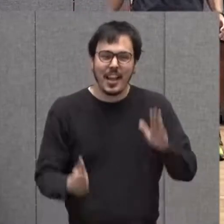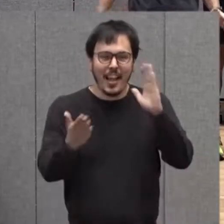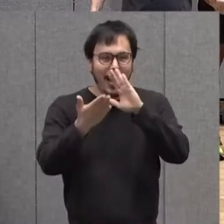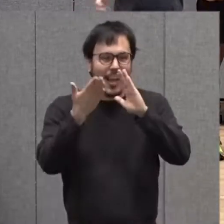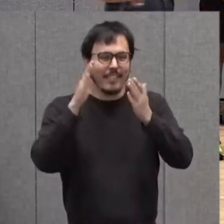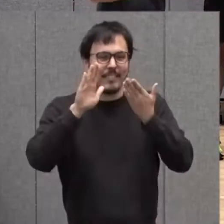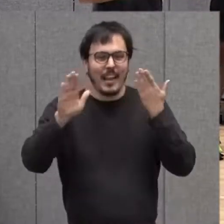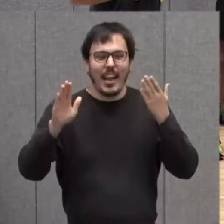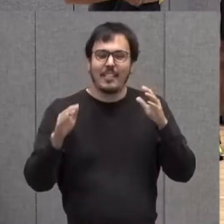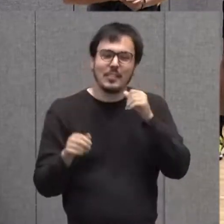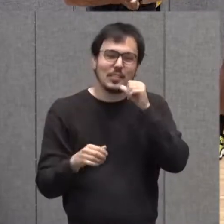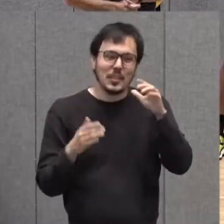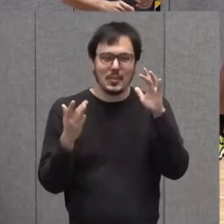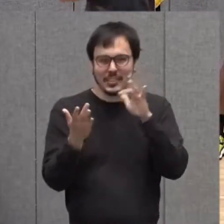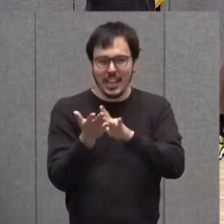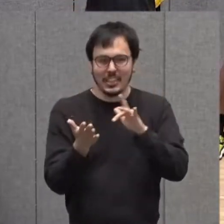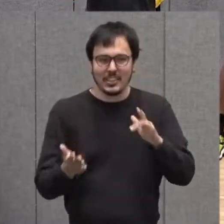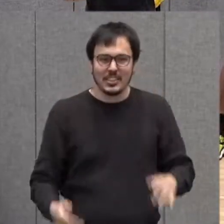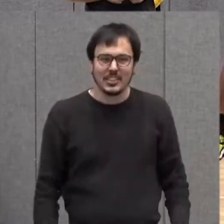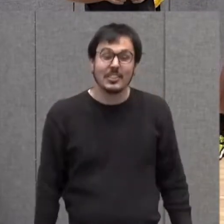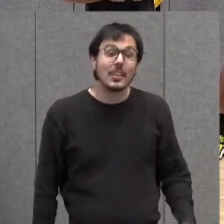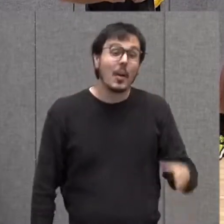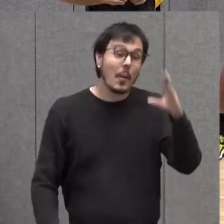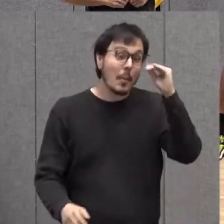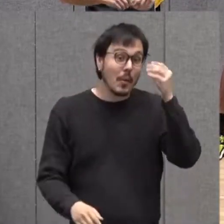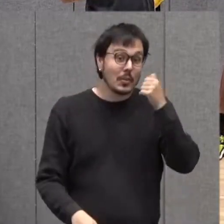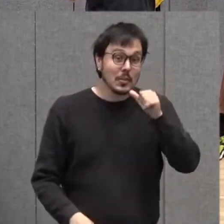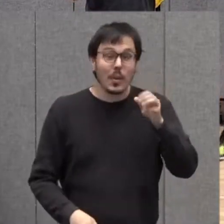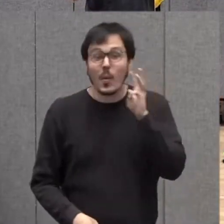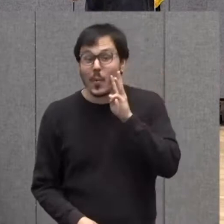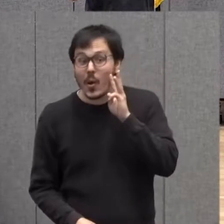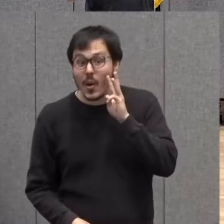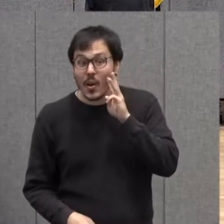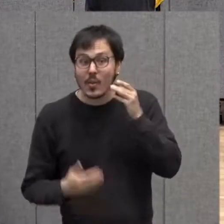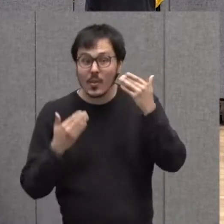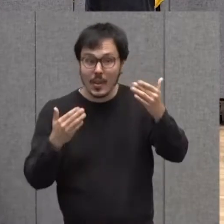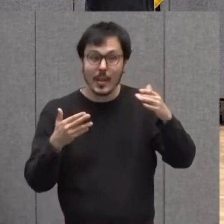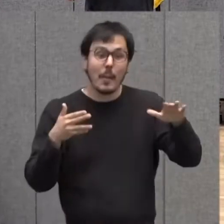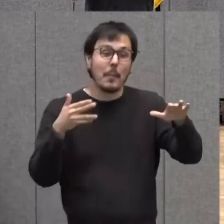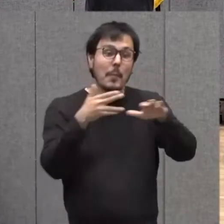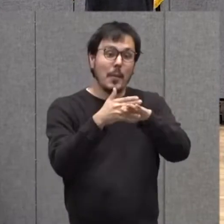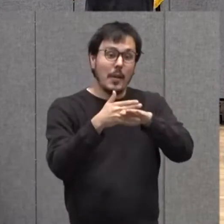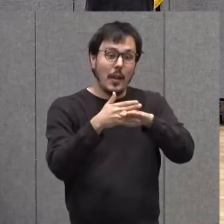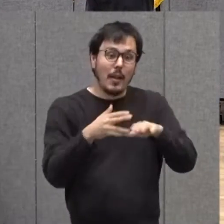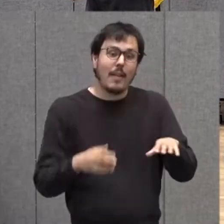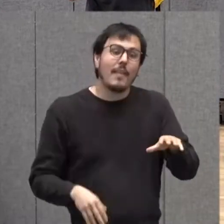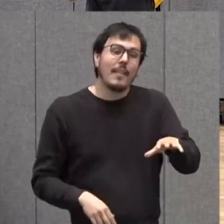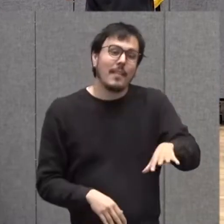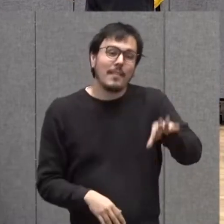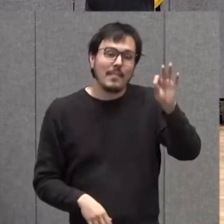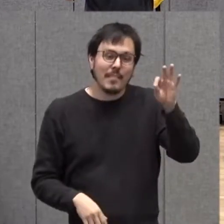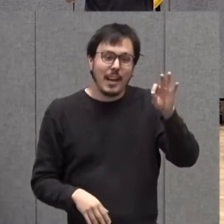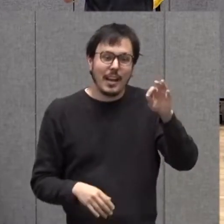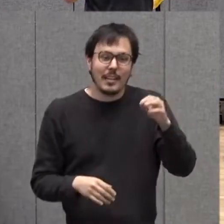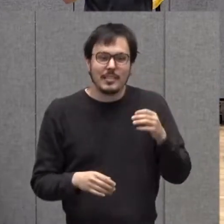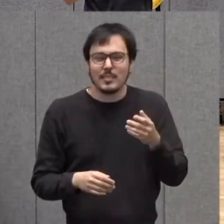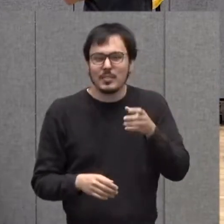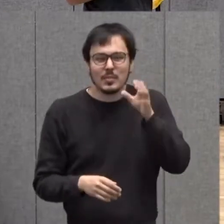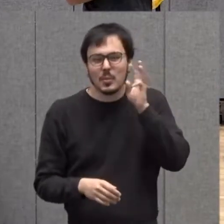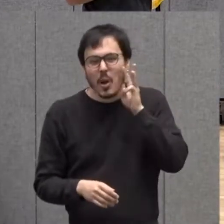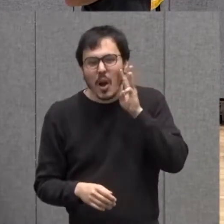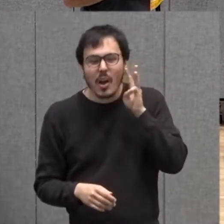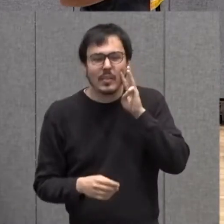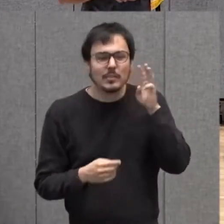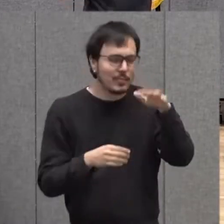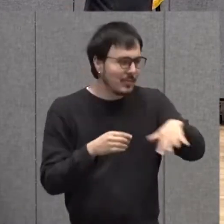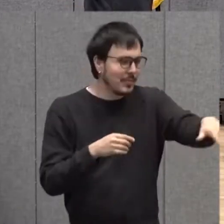five. Boys and girls, you need some water. We're going to take a quick break. Please find a little glass of water, bottle of water